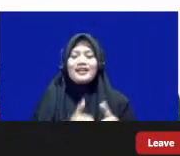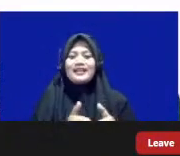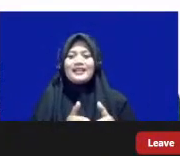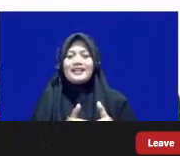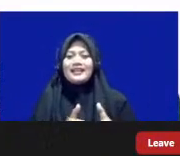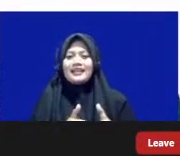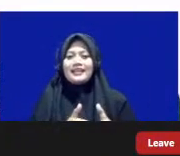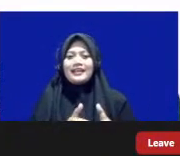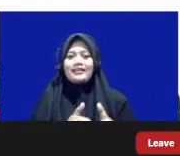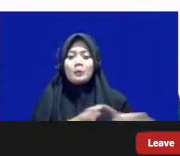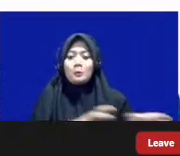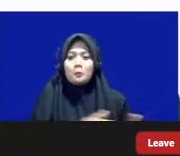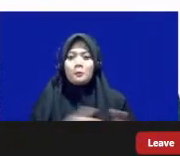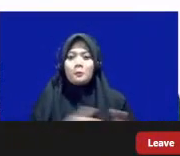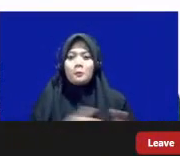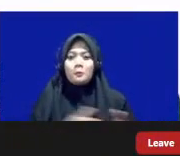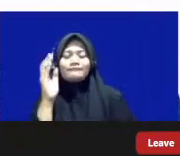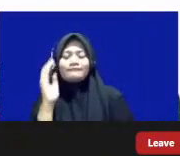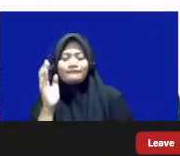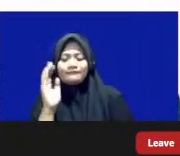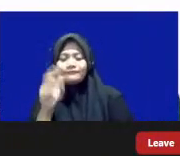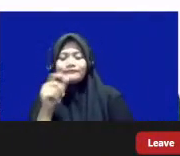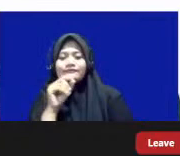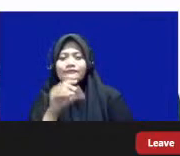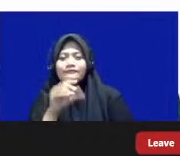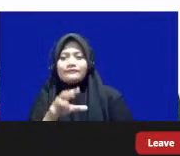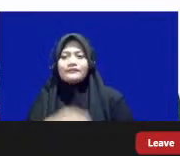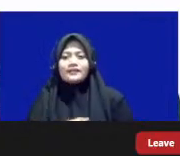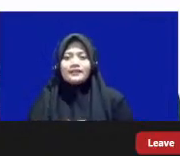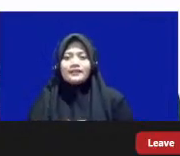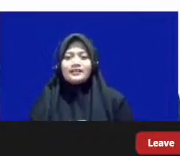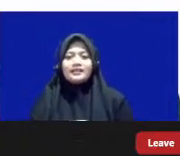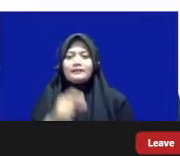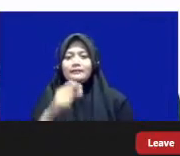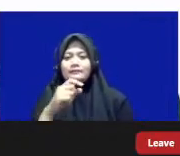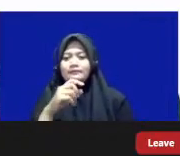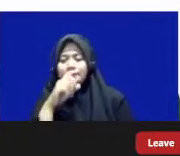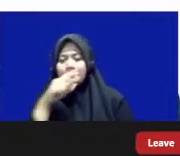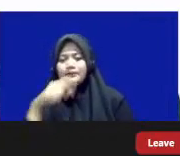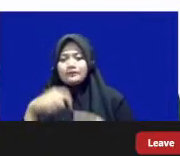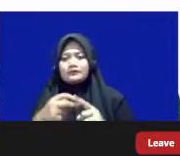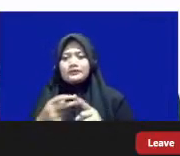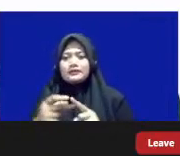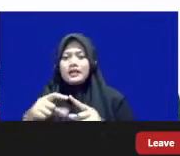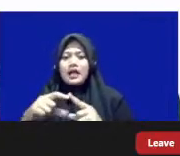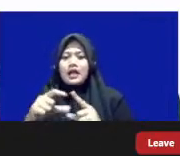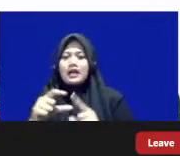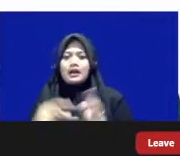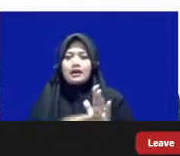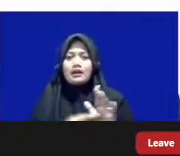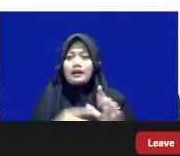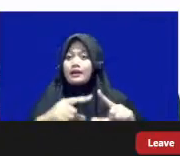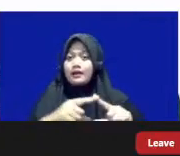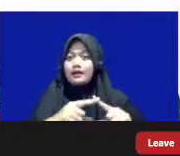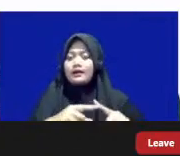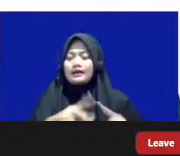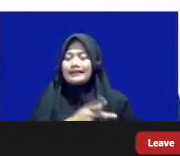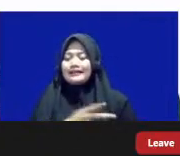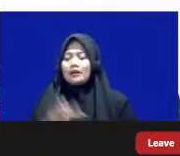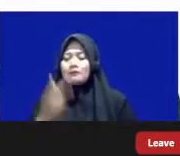invite Mr. Pak Ian Kusmadiana, and may we have his profile now with the video. Back to the host, please.